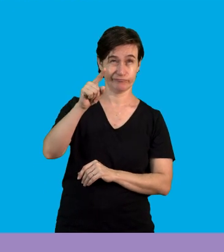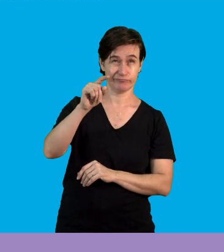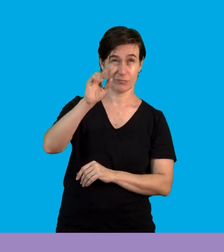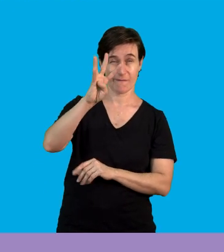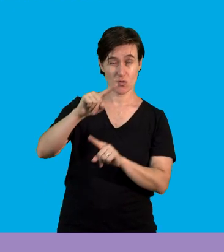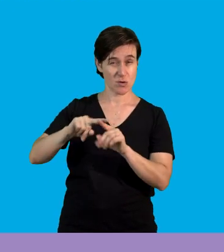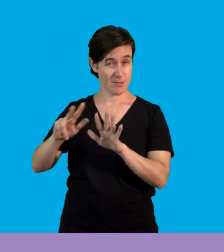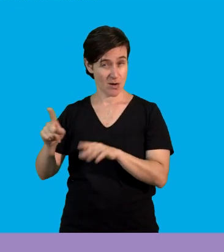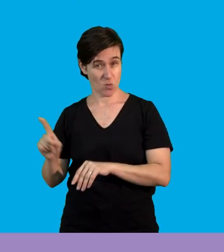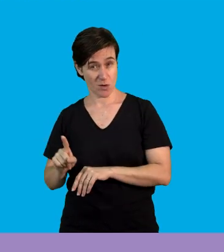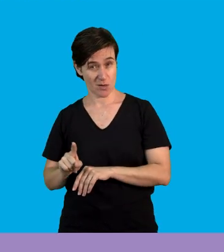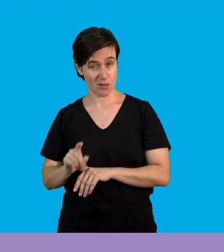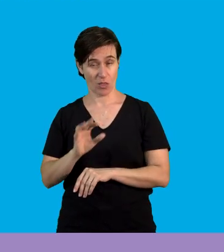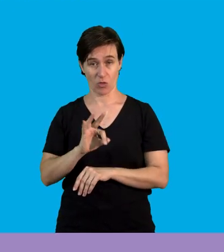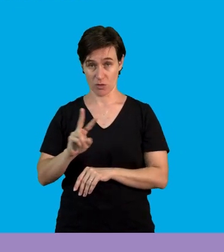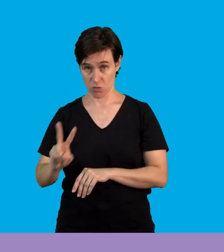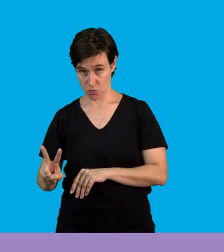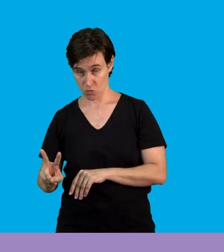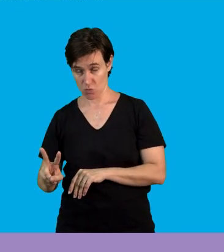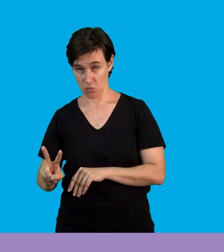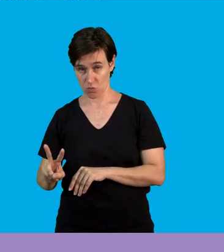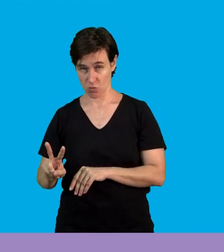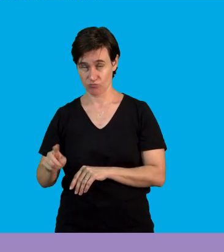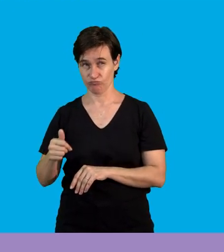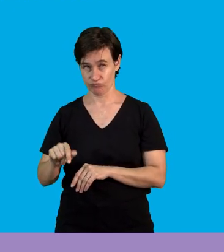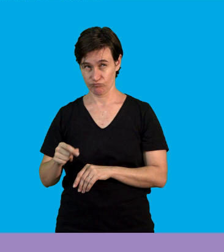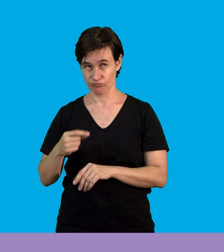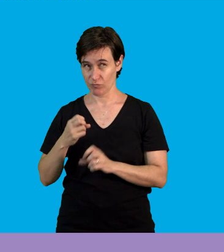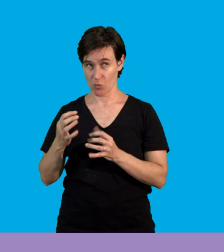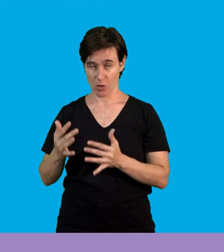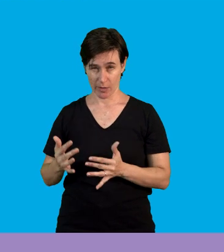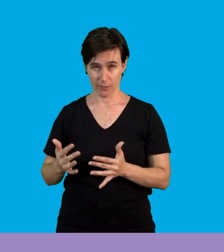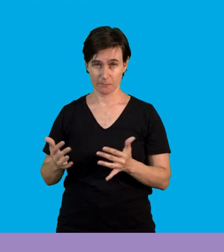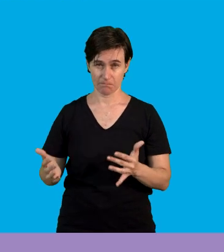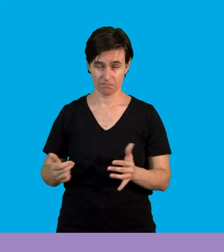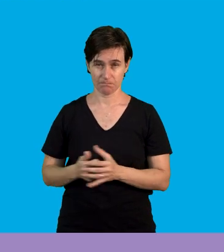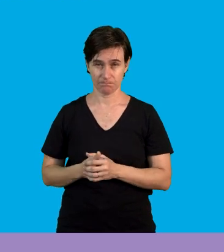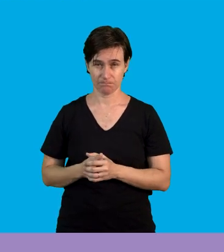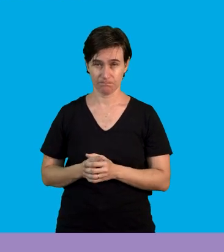then 8 multiplied by 4, which is 32. And